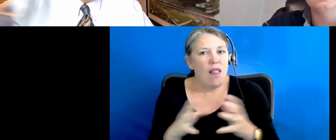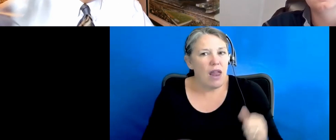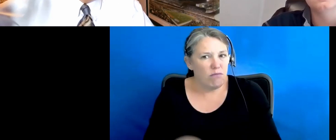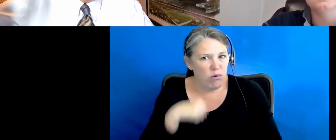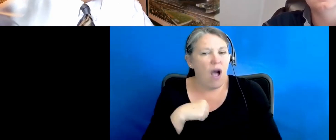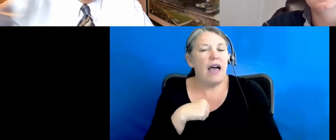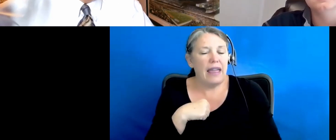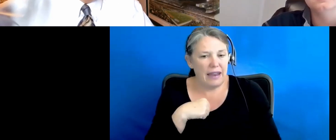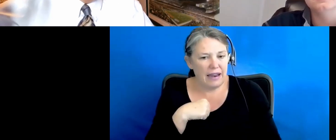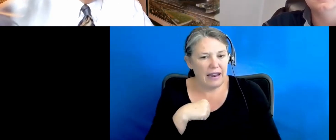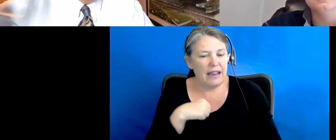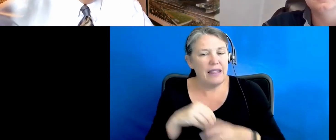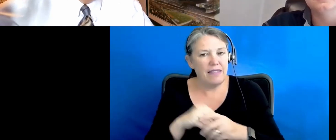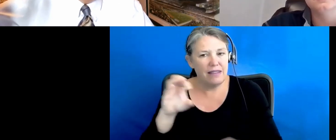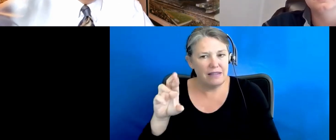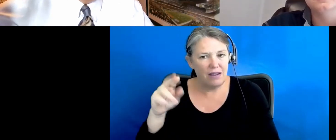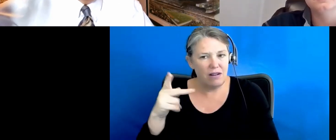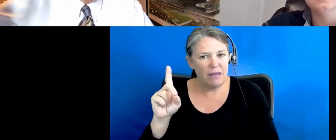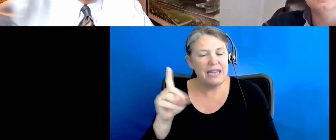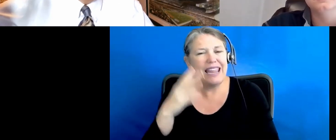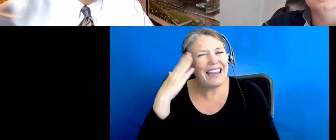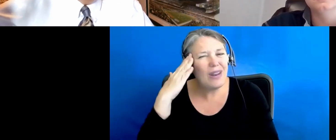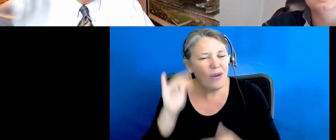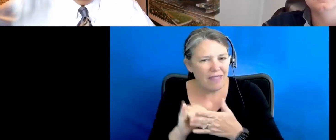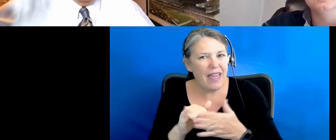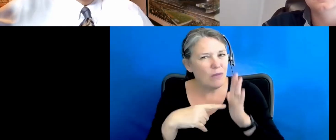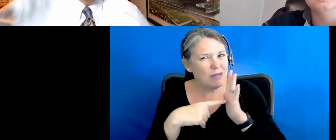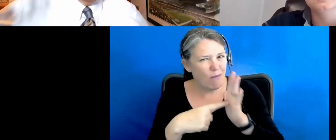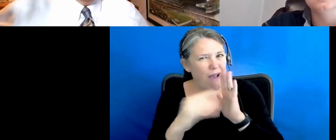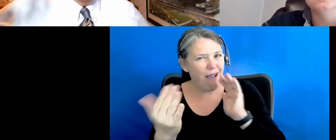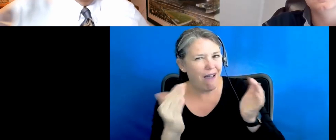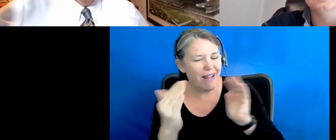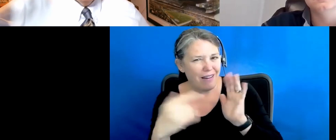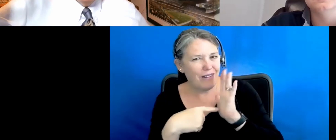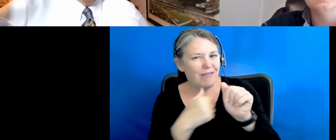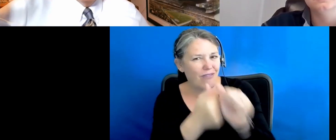in a CRPD and knowing that it was modeled after the